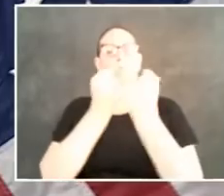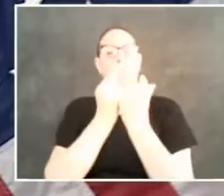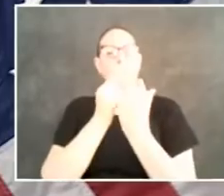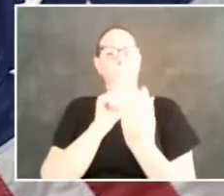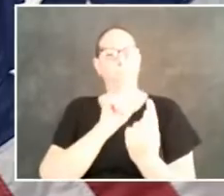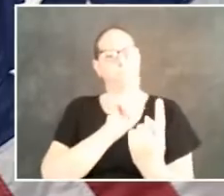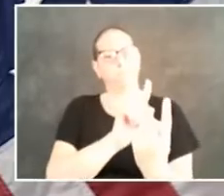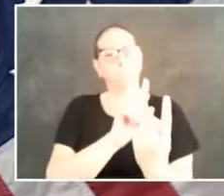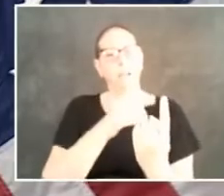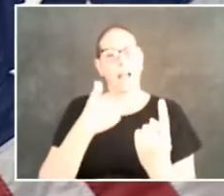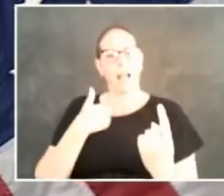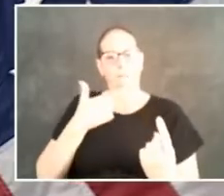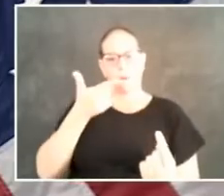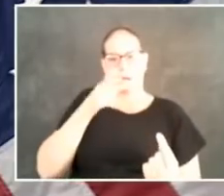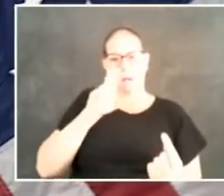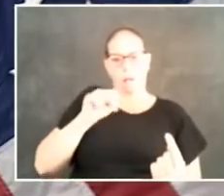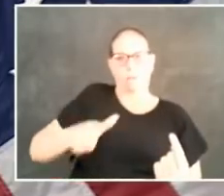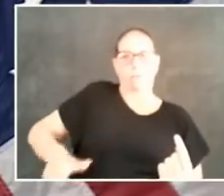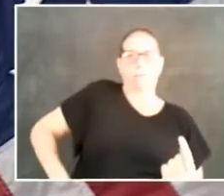happened there.